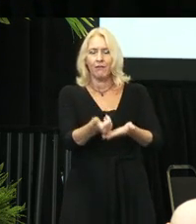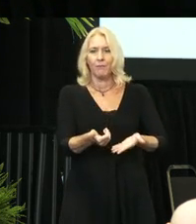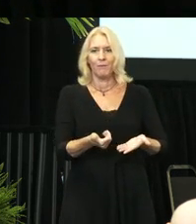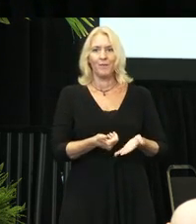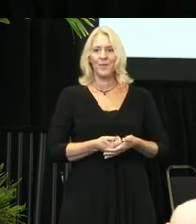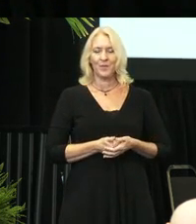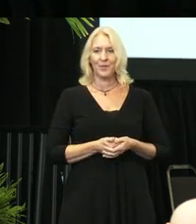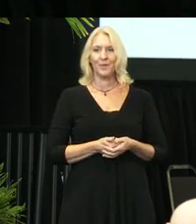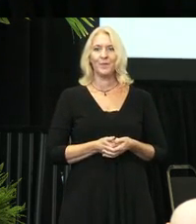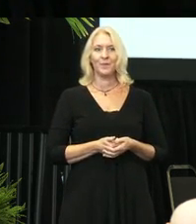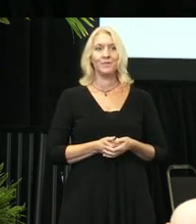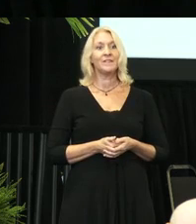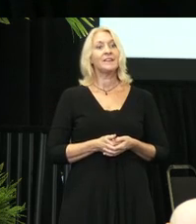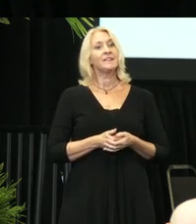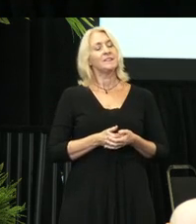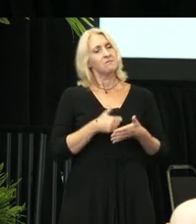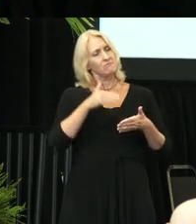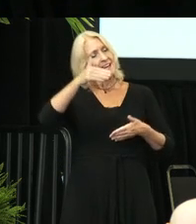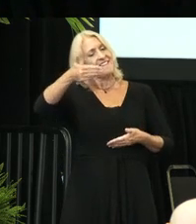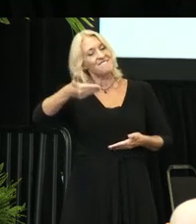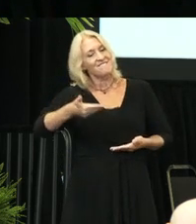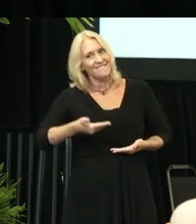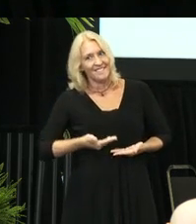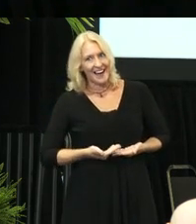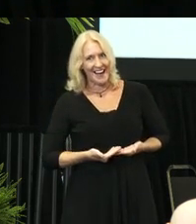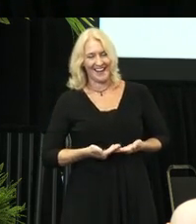you? We invite you to be part of our community.